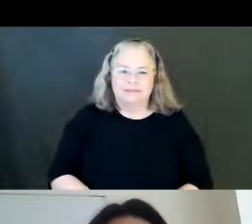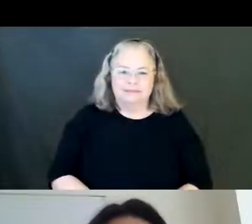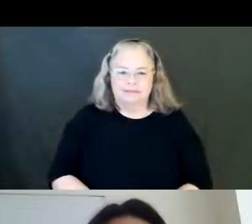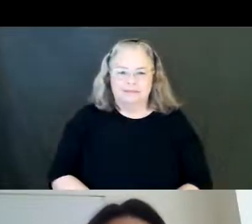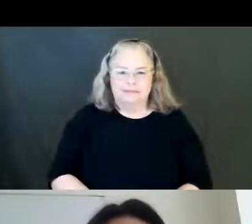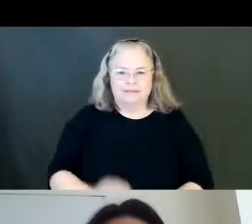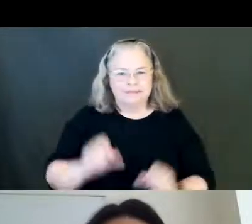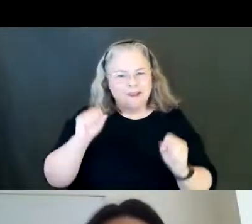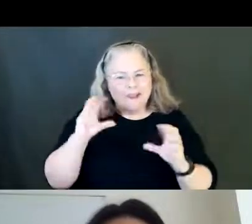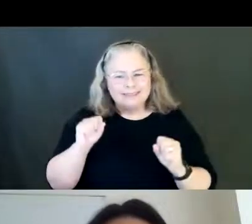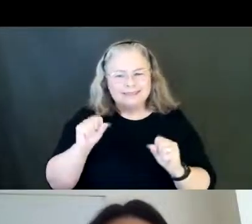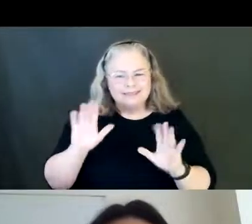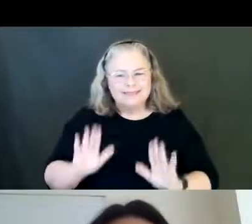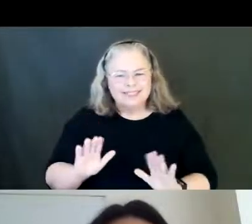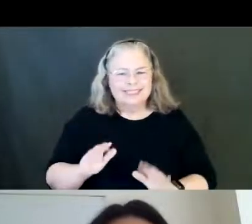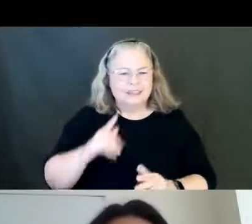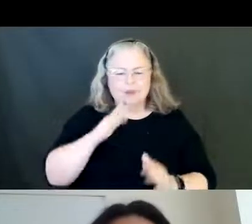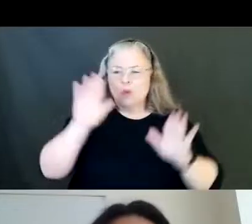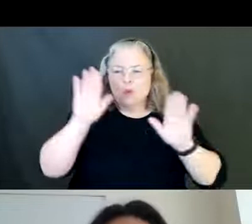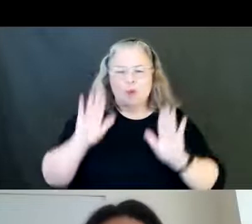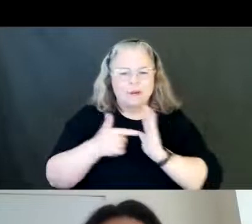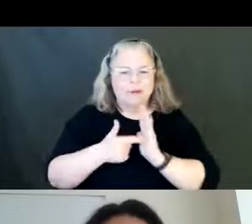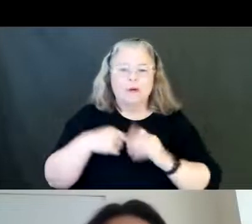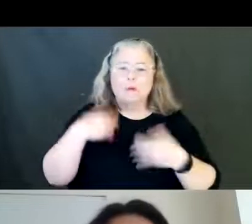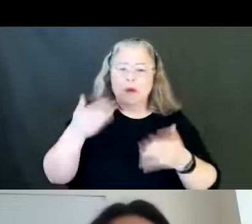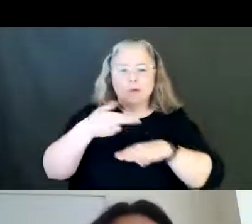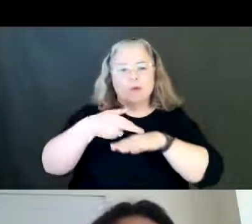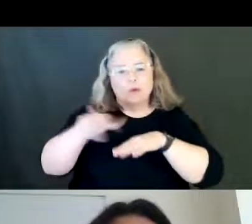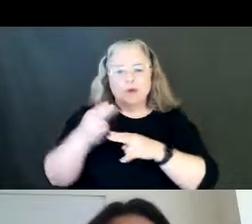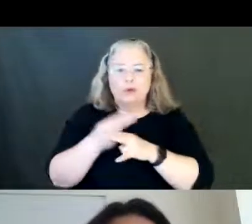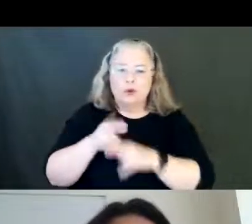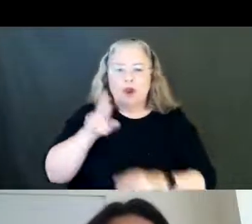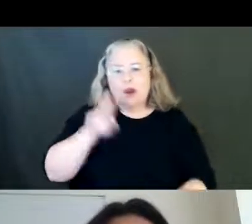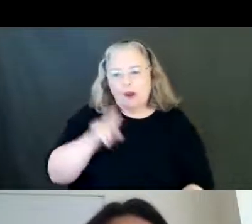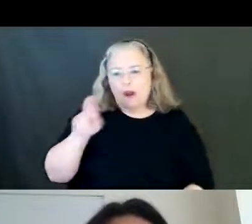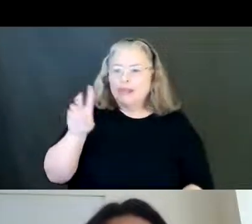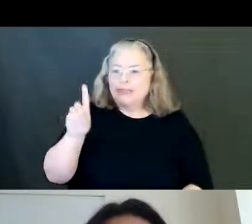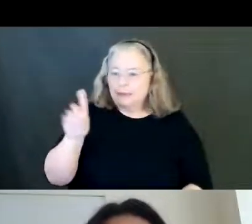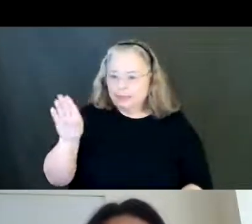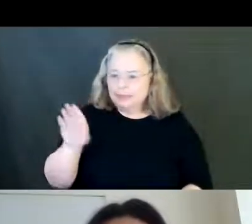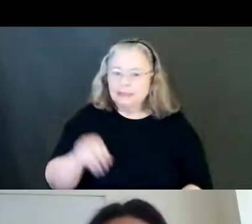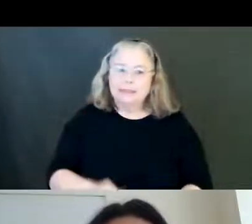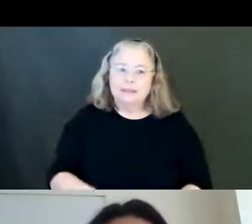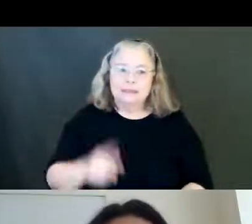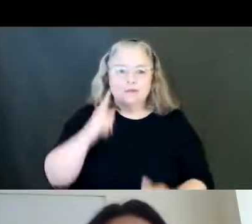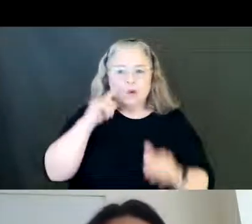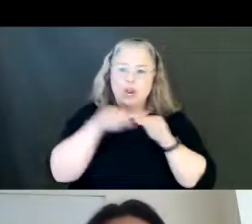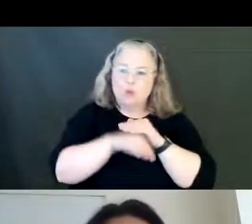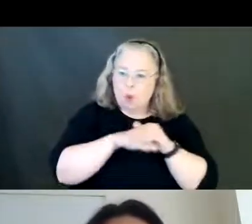Awesome. These are great examples. Providing referrals using the R&R database. Yeah.